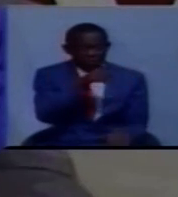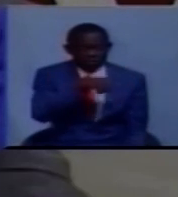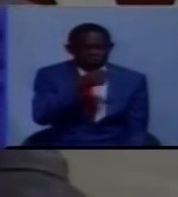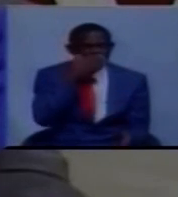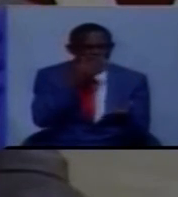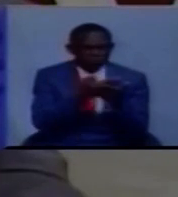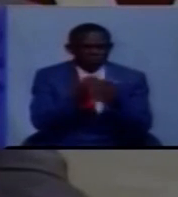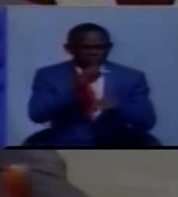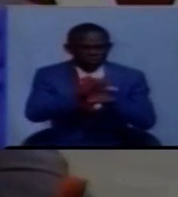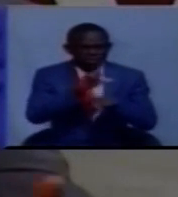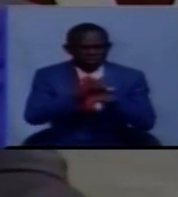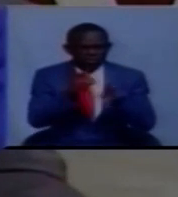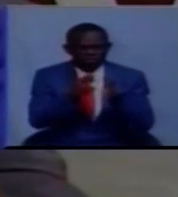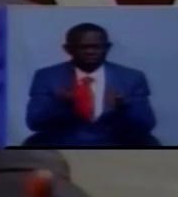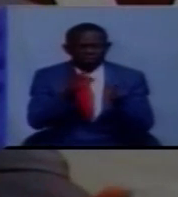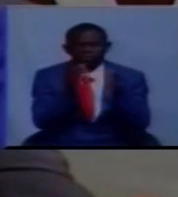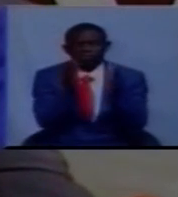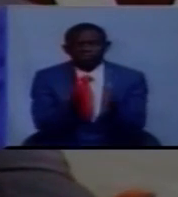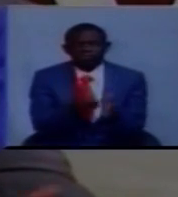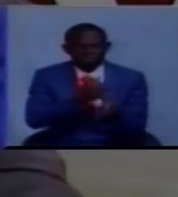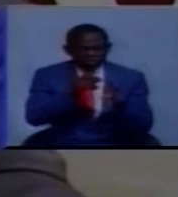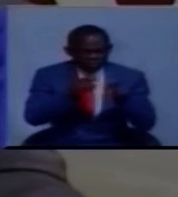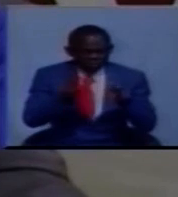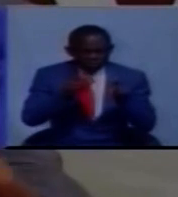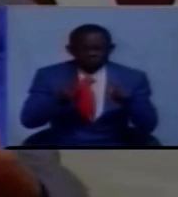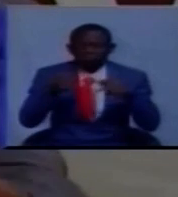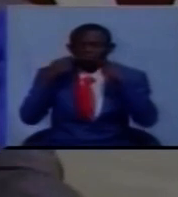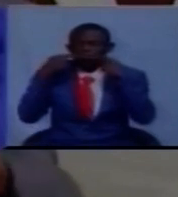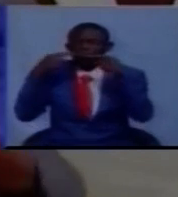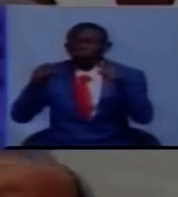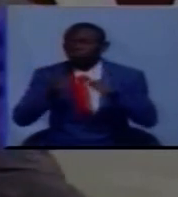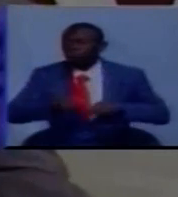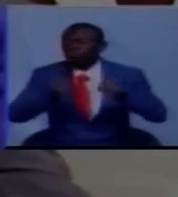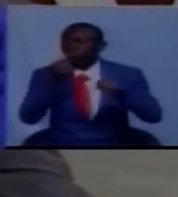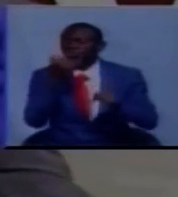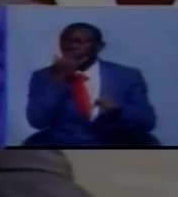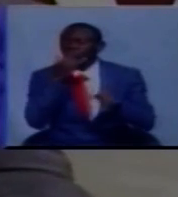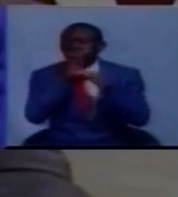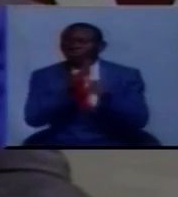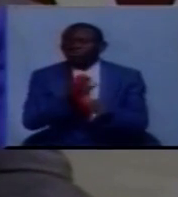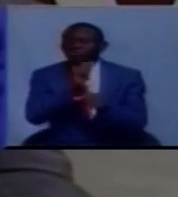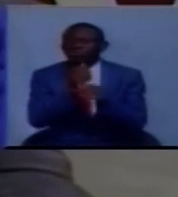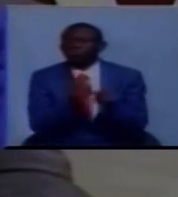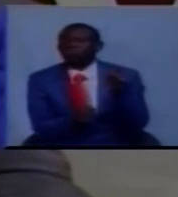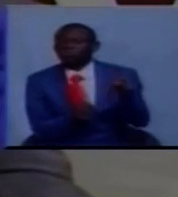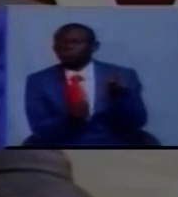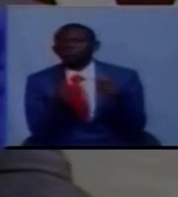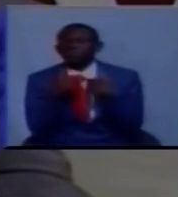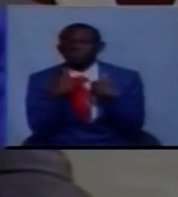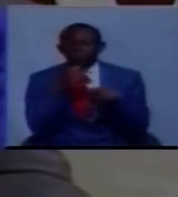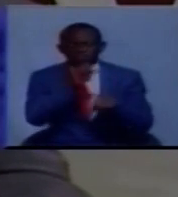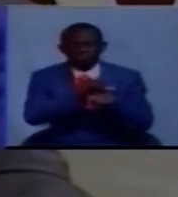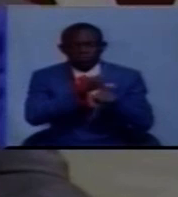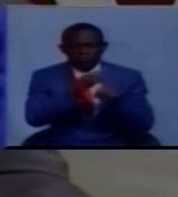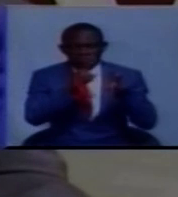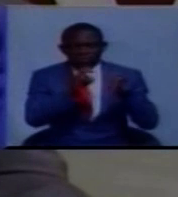some of these employers, no employer would like to have bad publicity. Because of that, they have been meant to behave themselves.